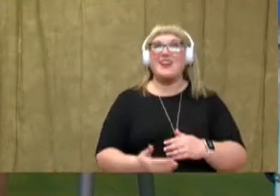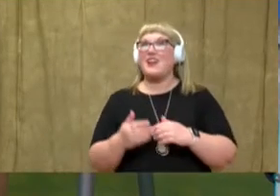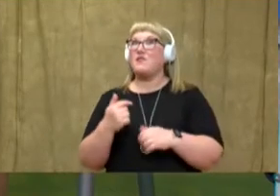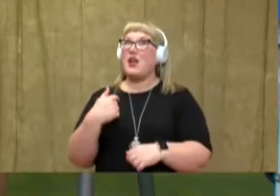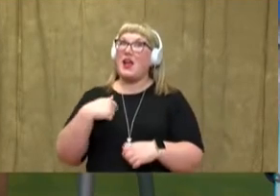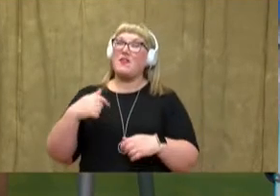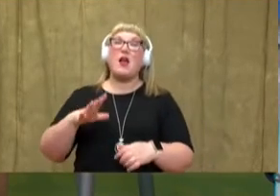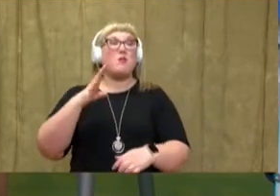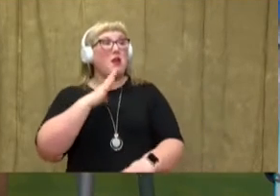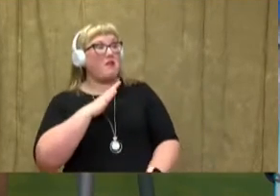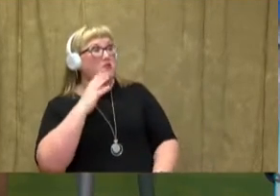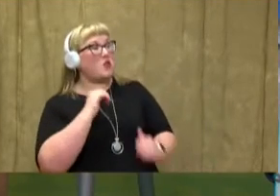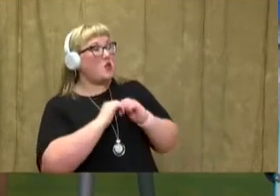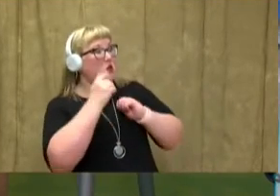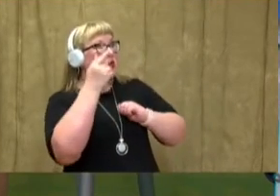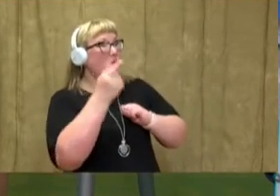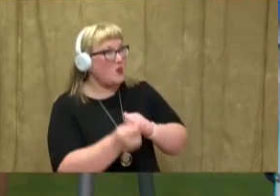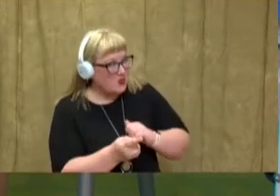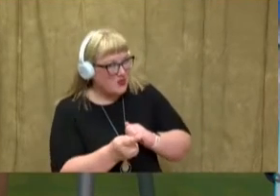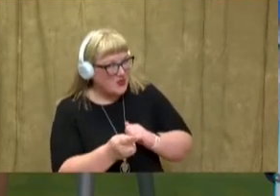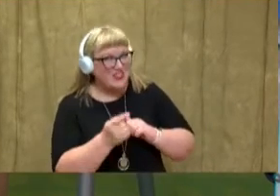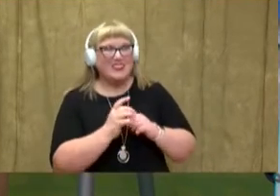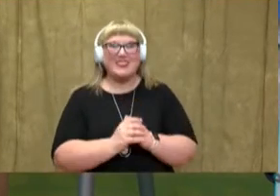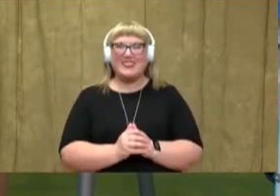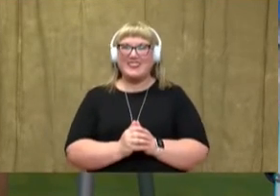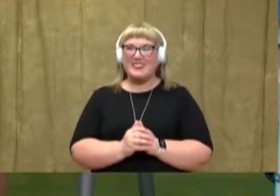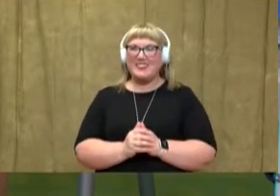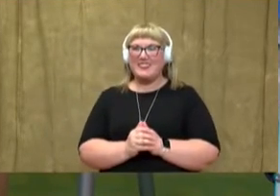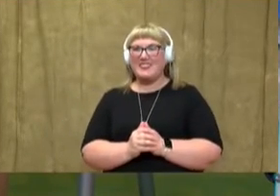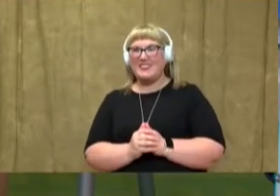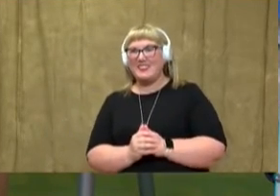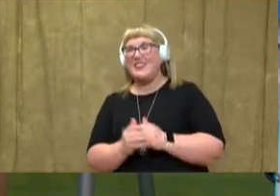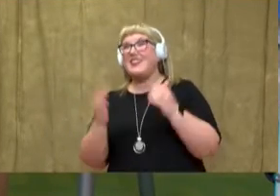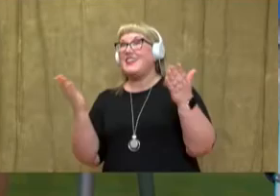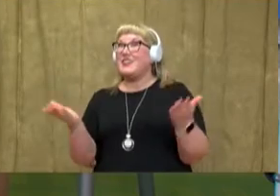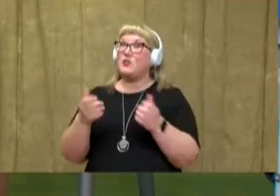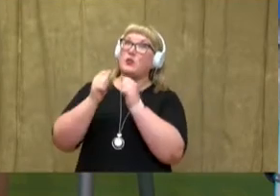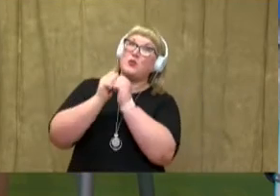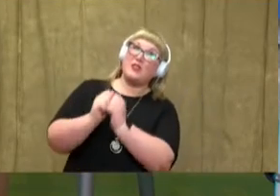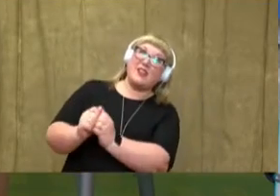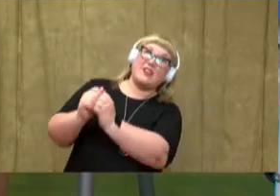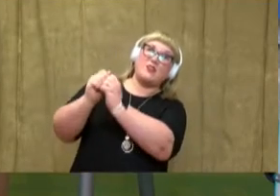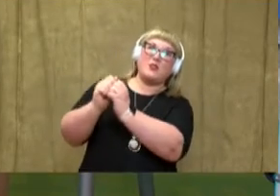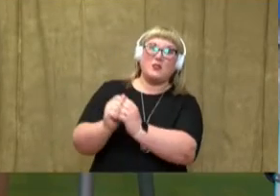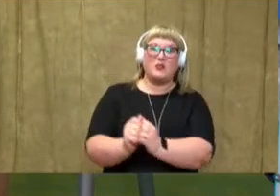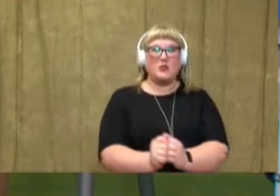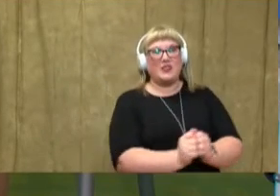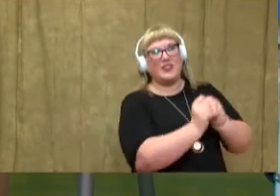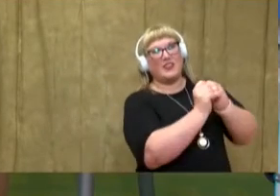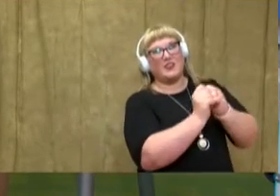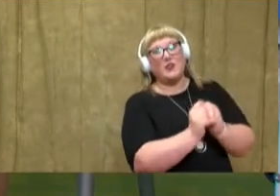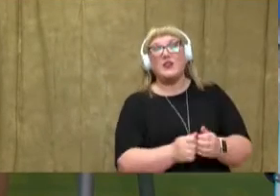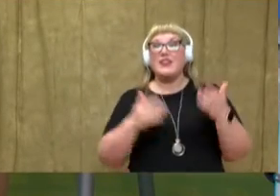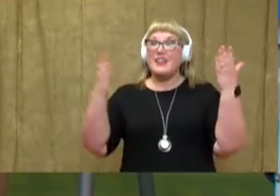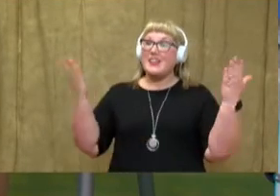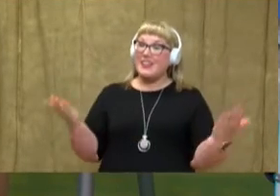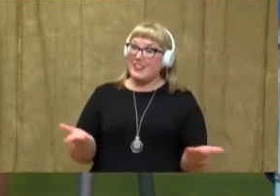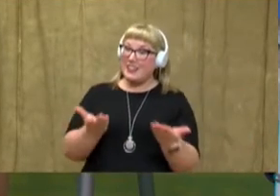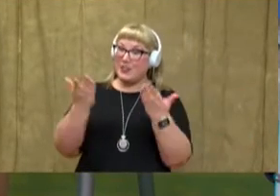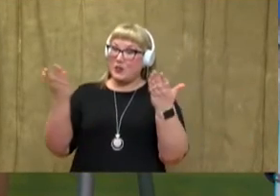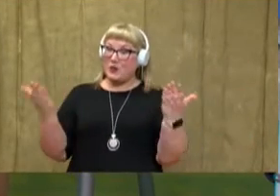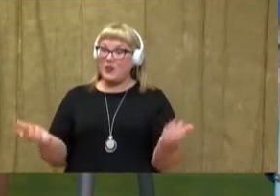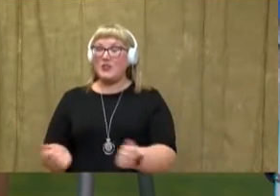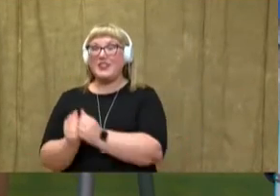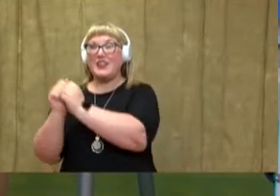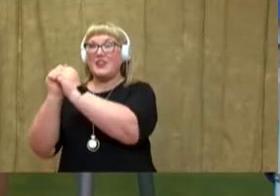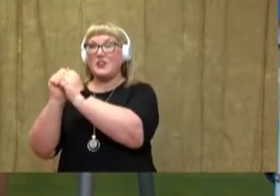morning, I'm fine, how are you? Here we are together, together, together.